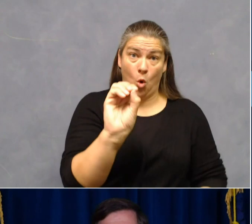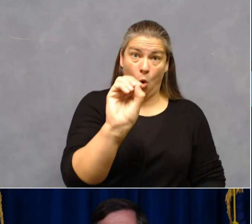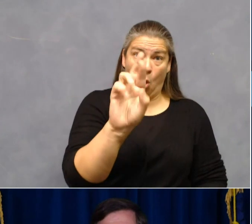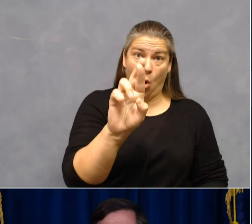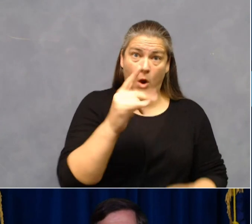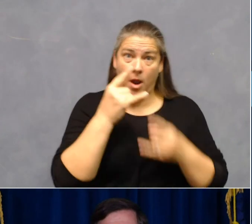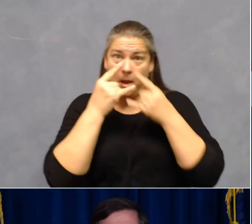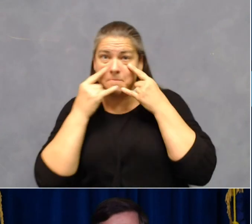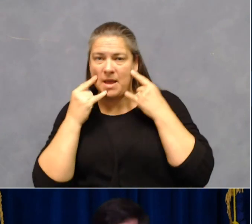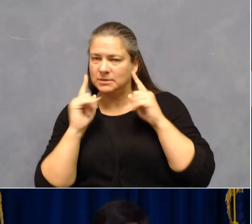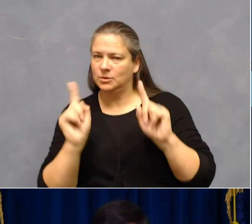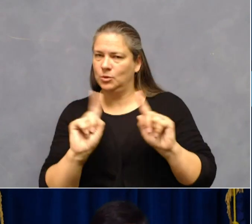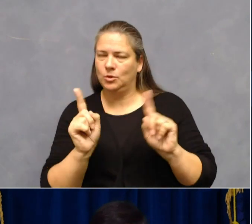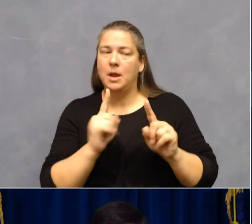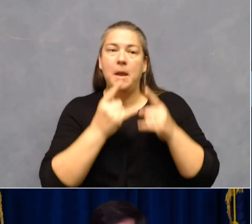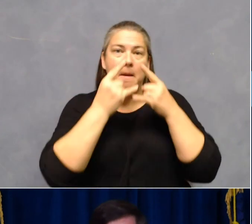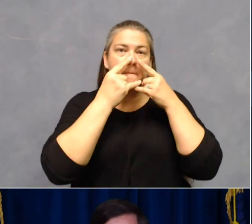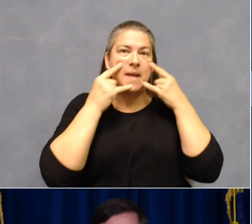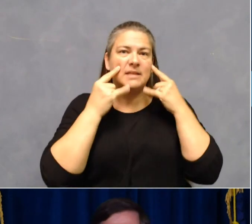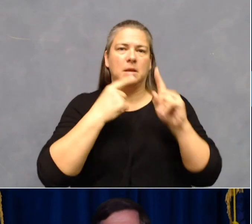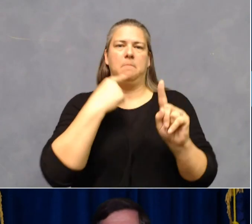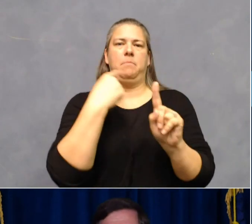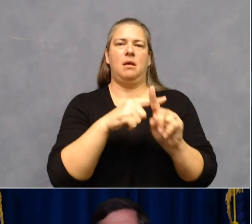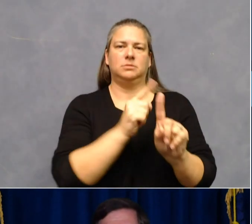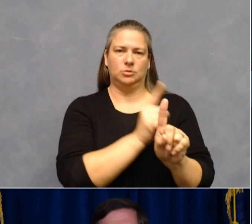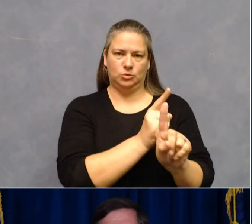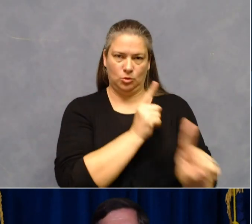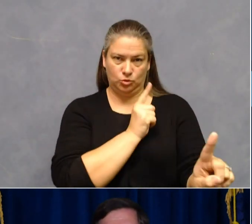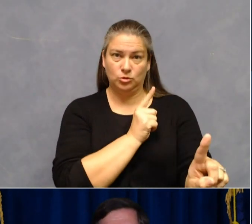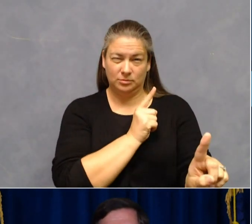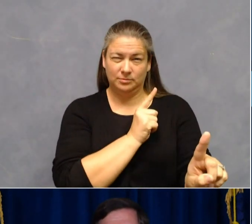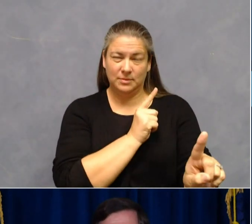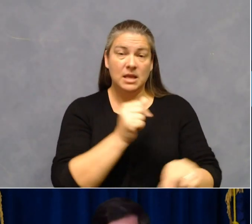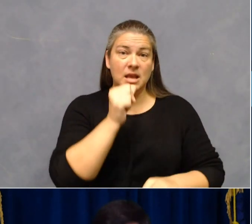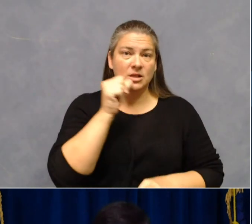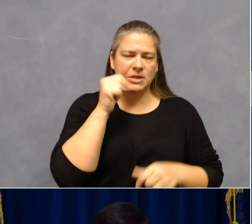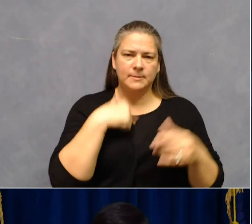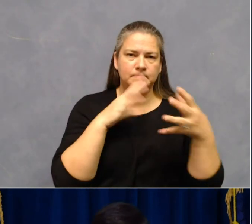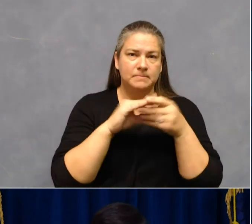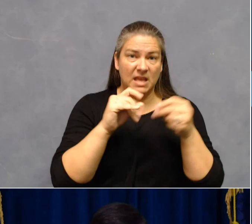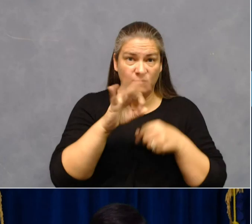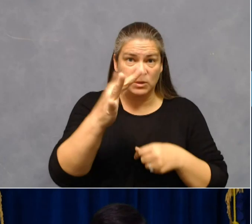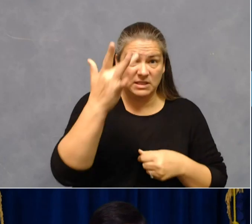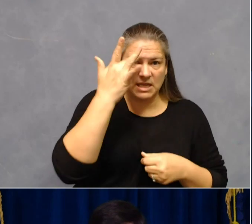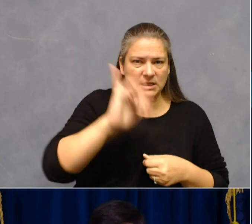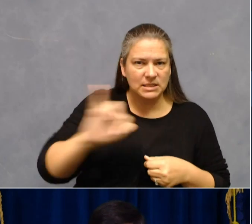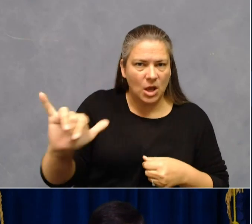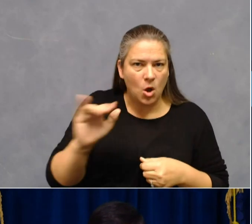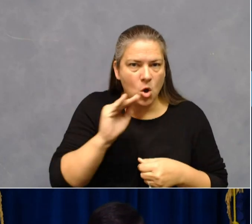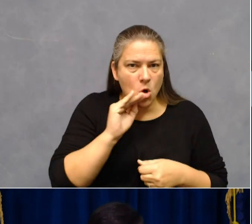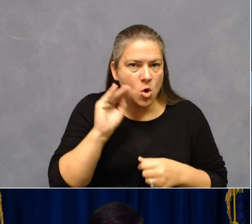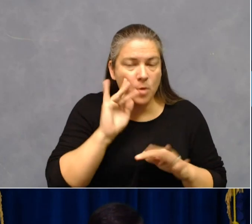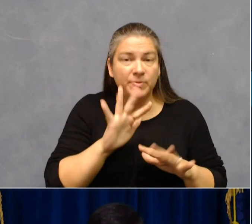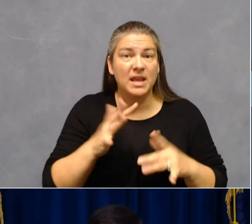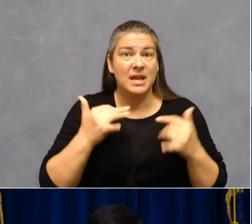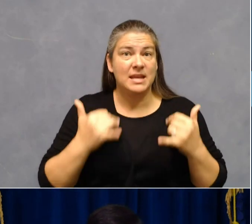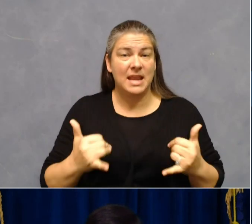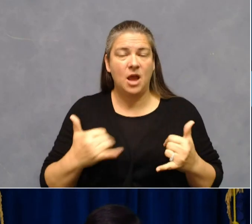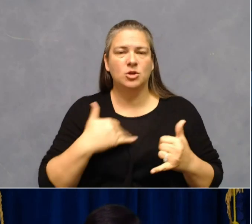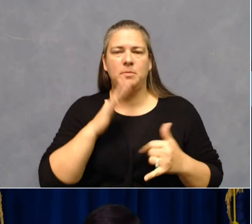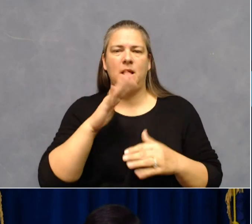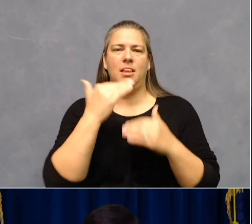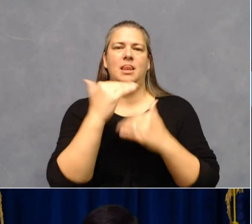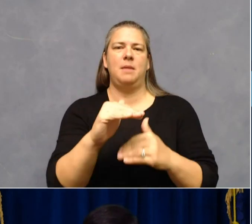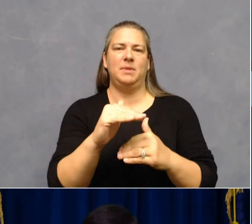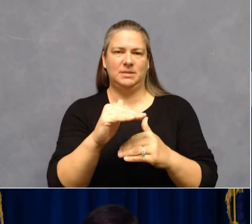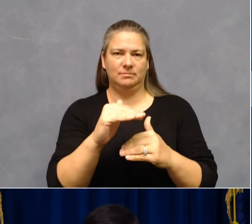Yesterday, we talked a lot about staying home if you're sick. Today, I want to talk about limiting crowds and gatherings. So